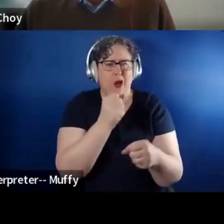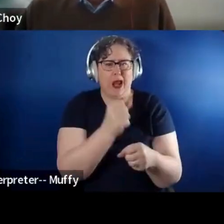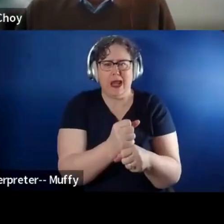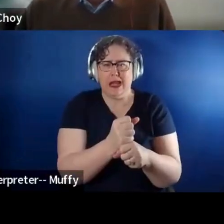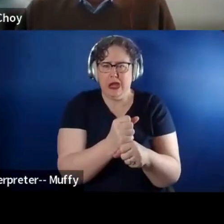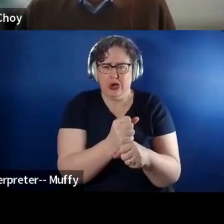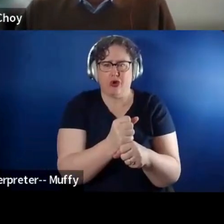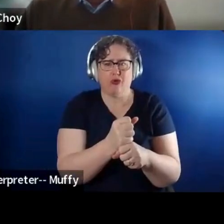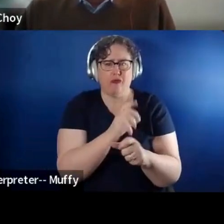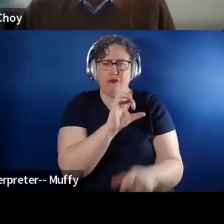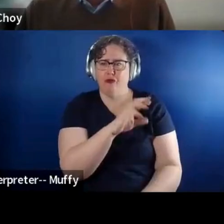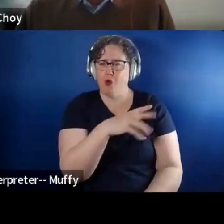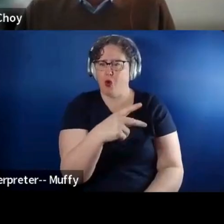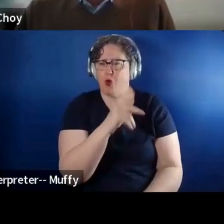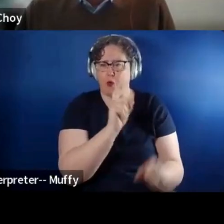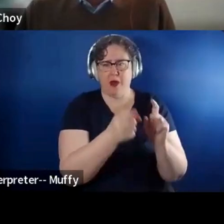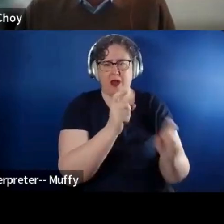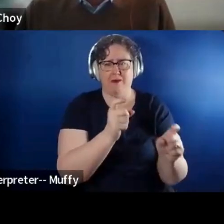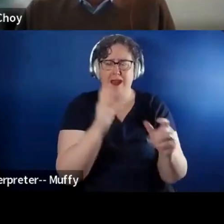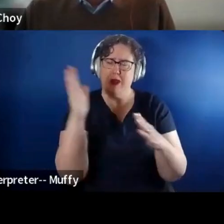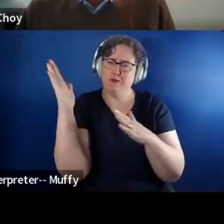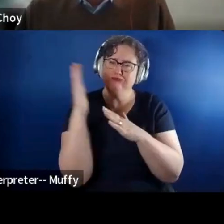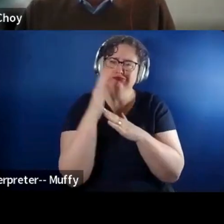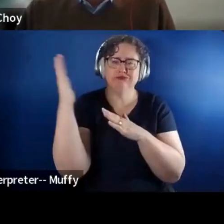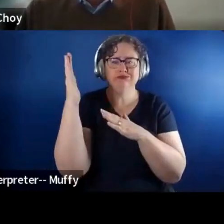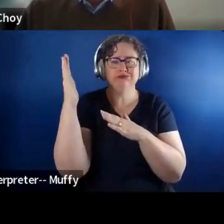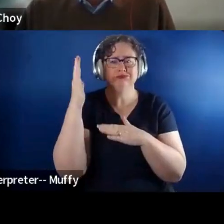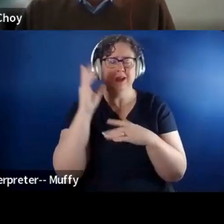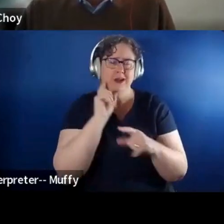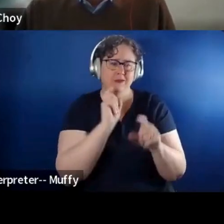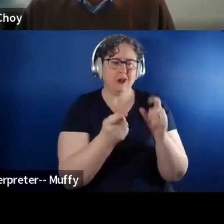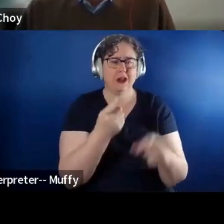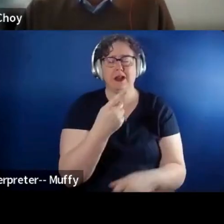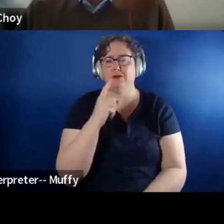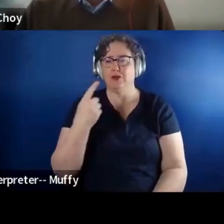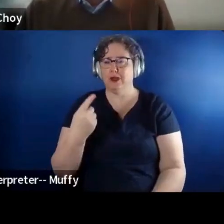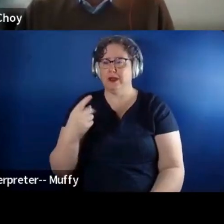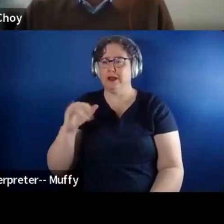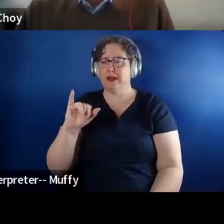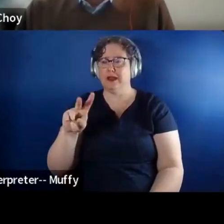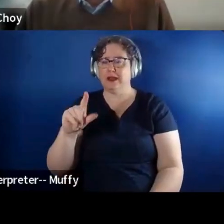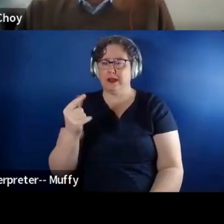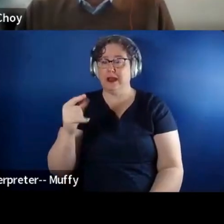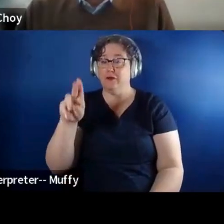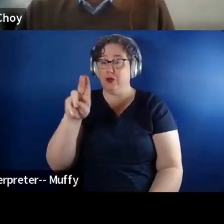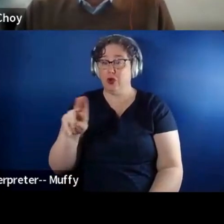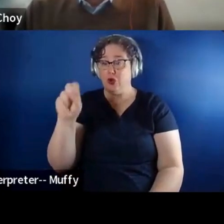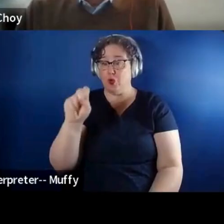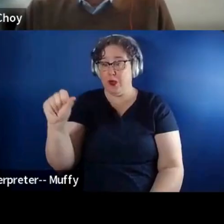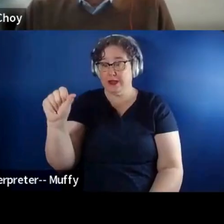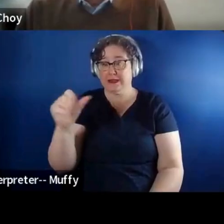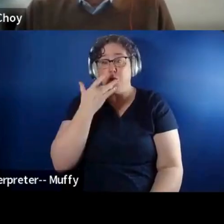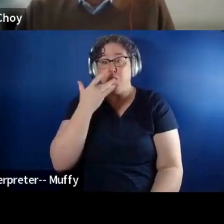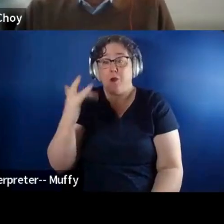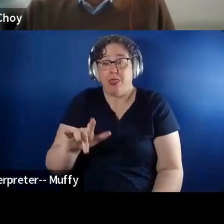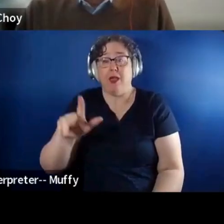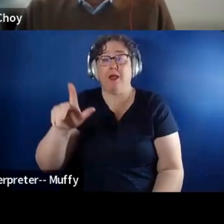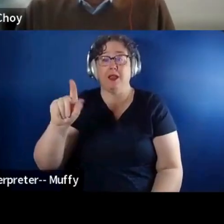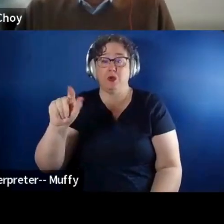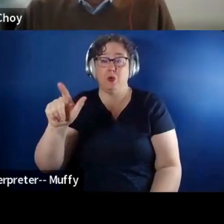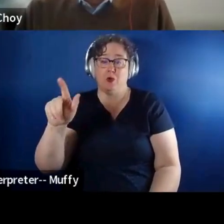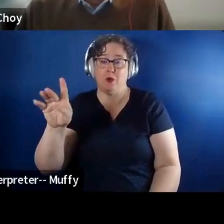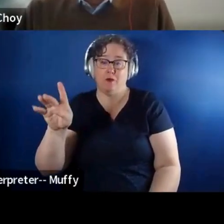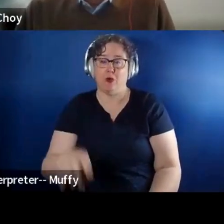levels in terms of corporate giving. If you look at your Giving USA numbers, we were lucky in 2024. Oh, look